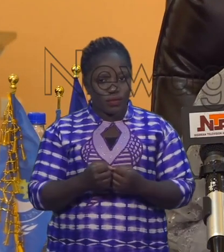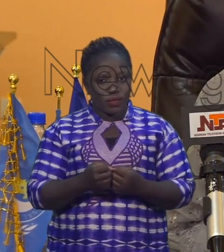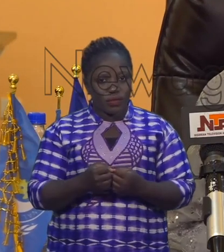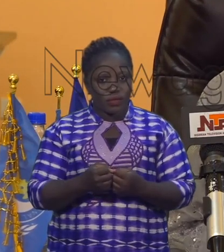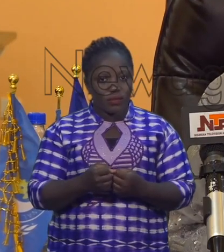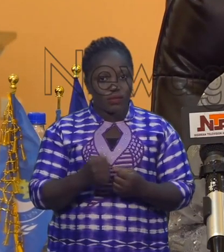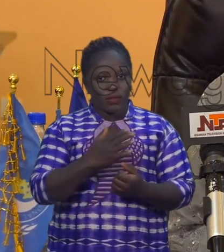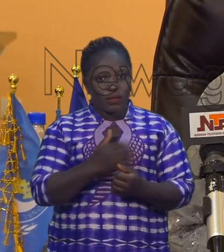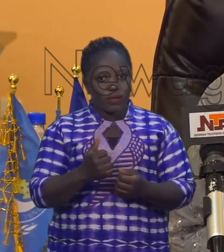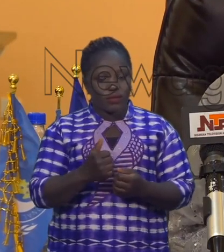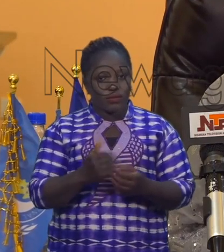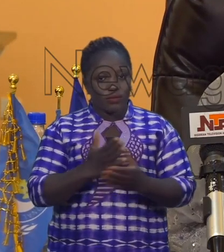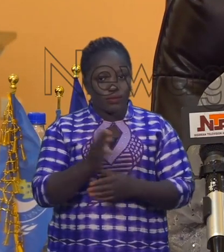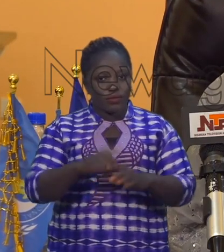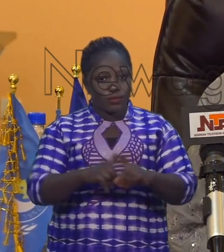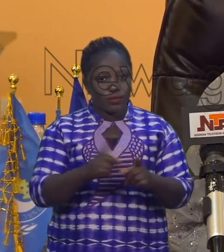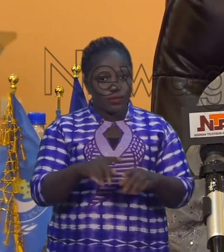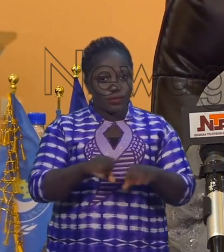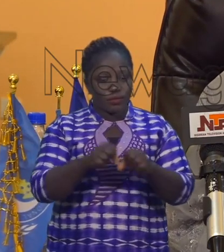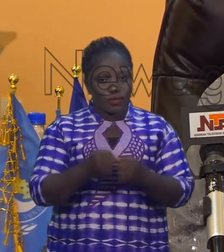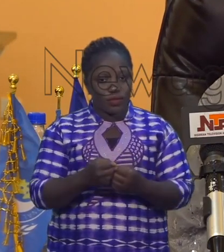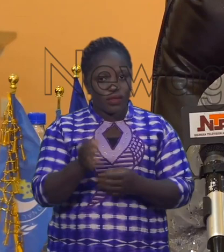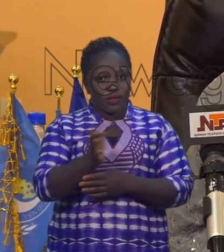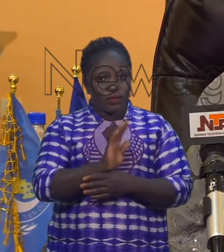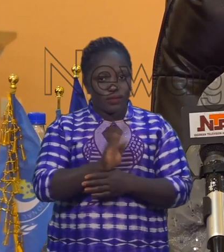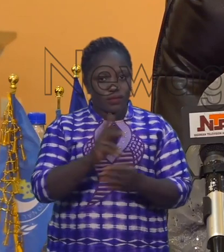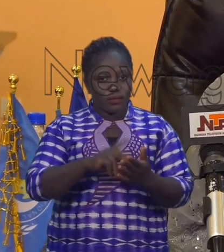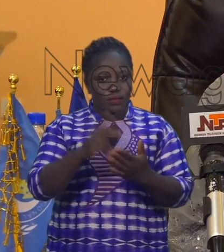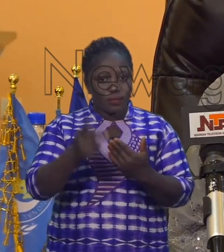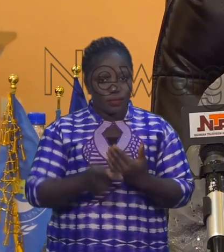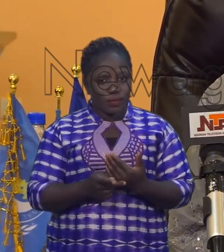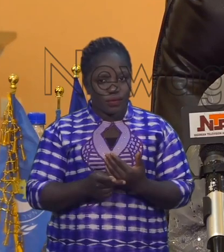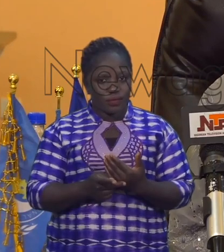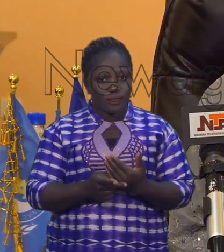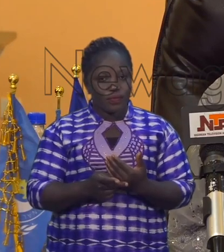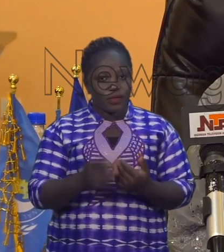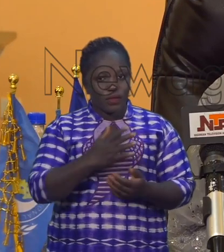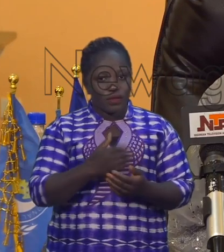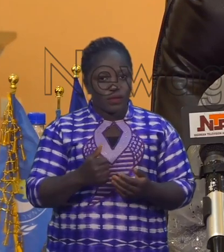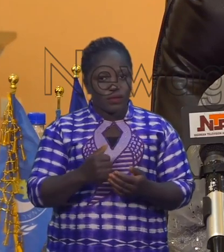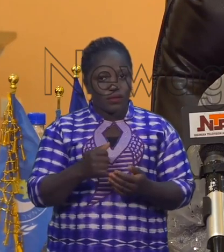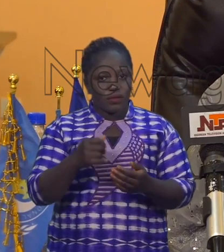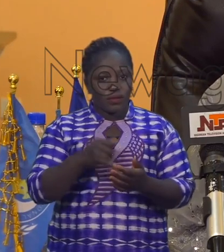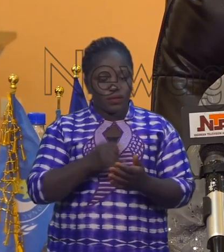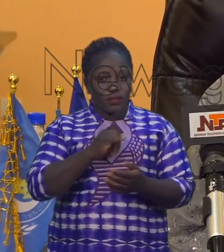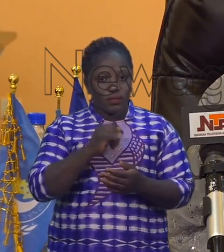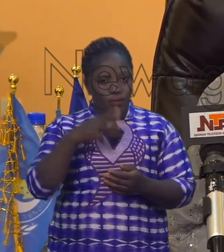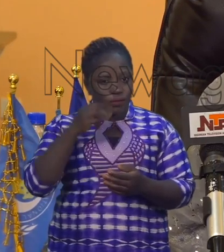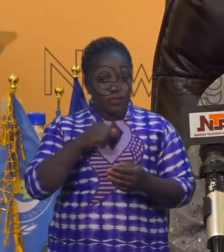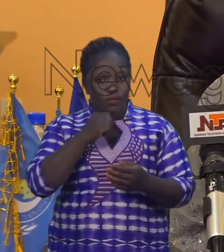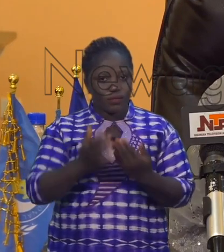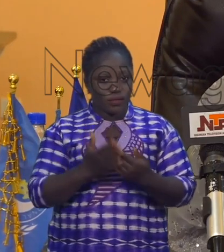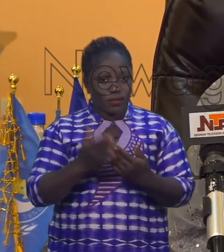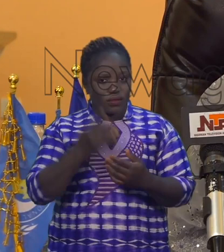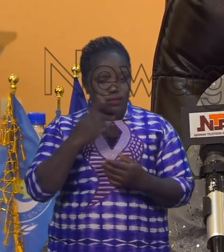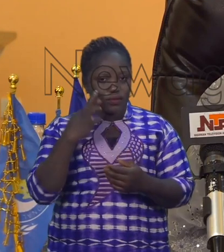critical situation that we are in, and it is not always very easy,